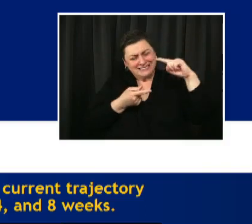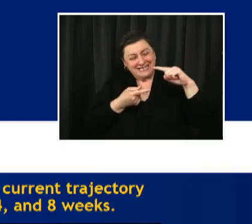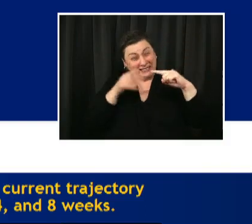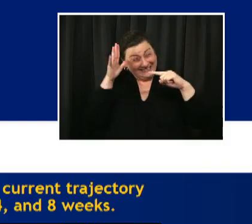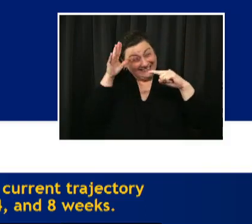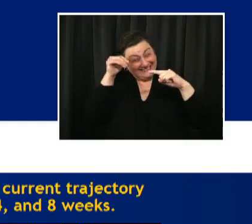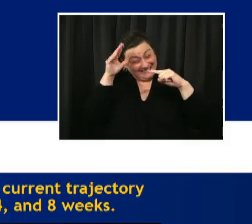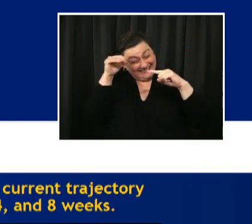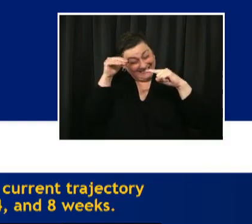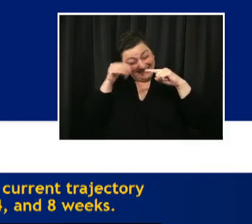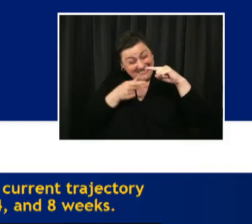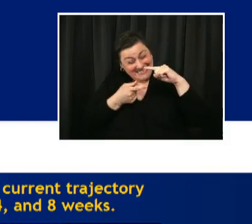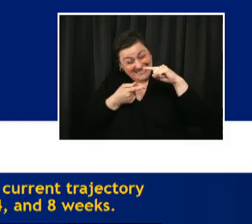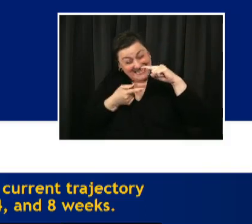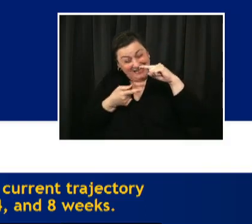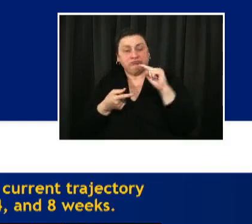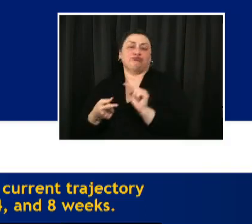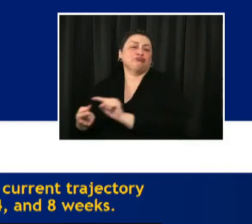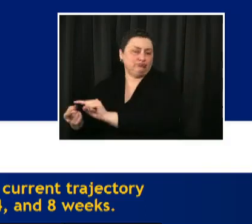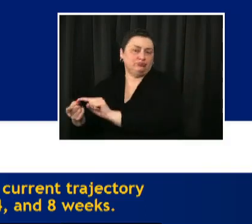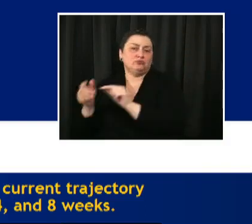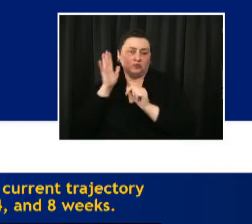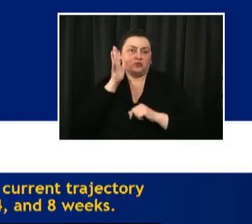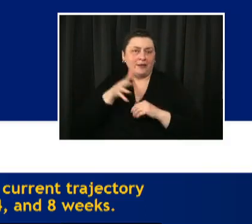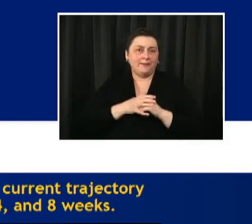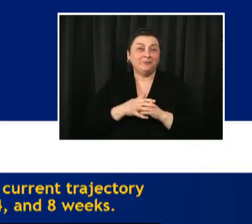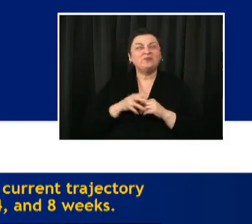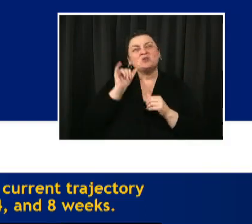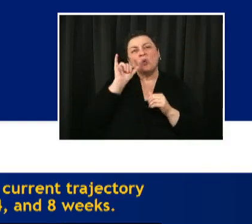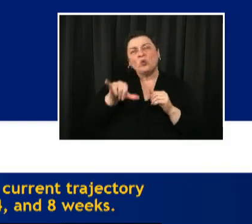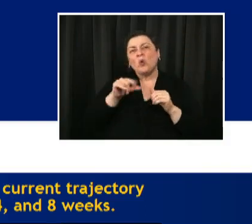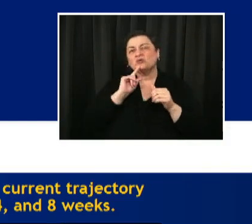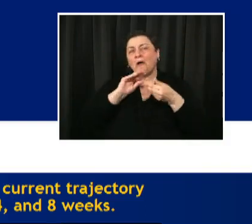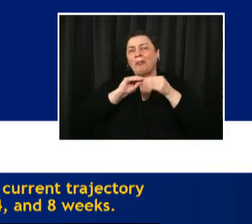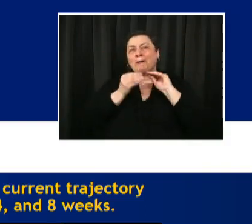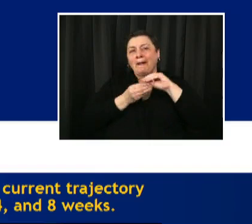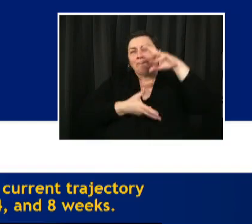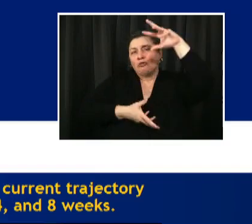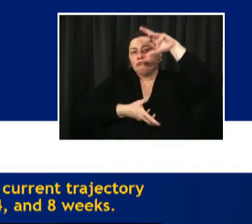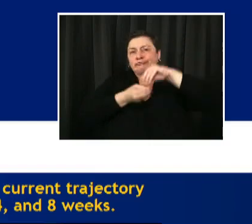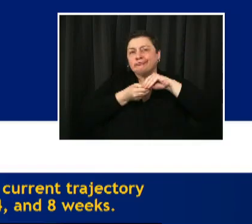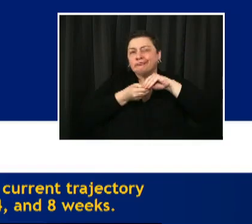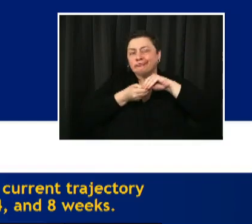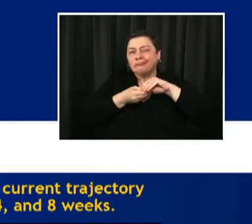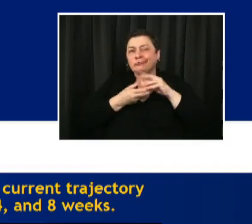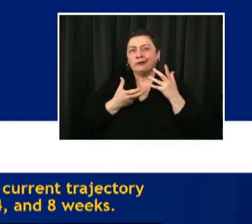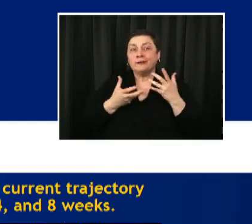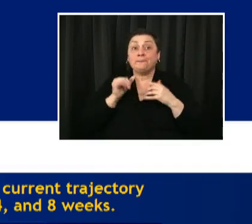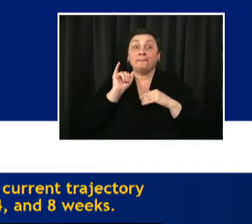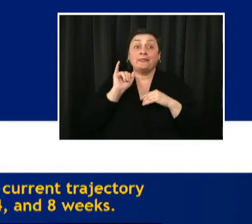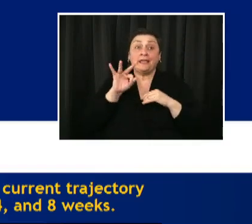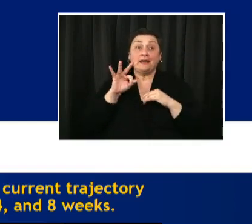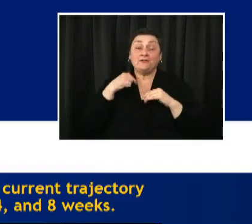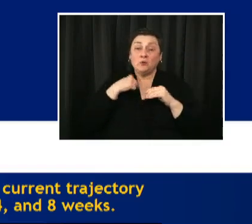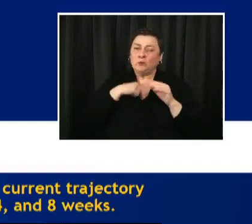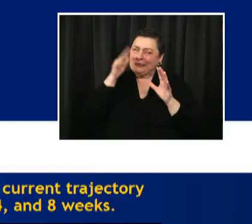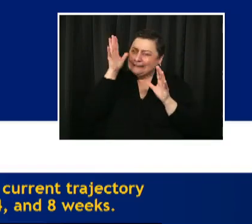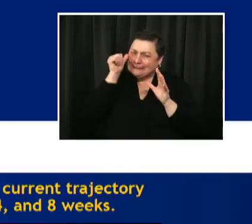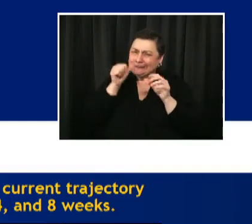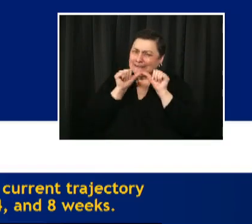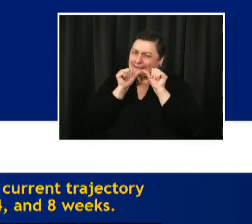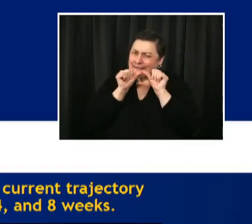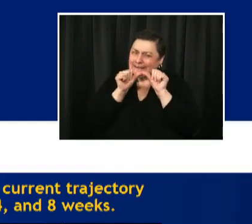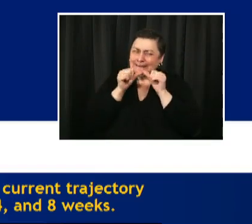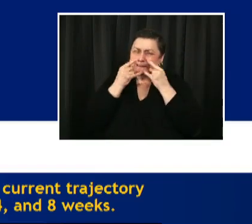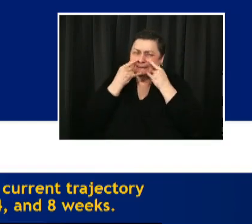So these are just some numbers summarizing the difference in waiting. And if you look across,